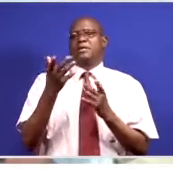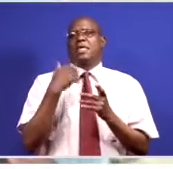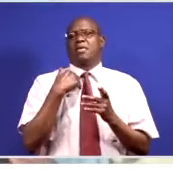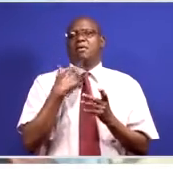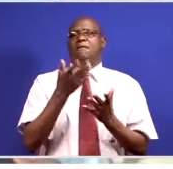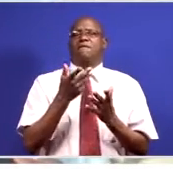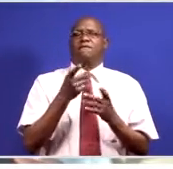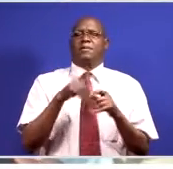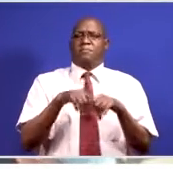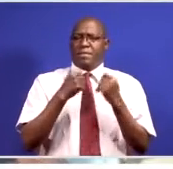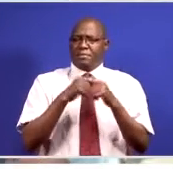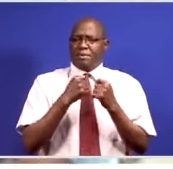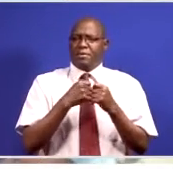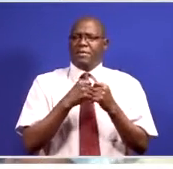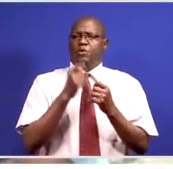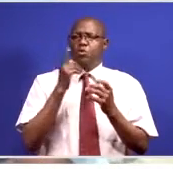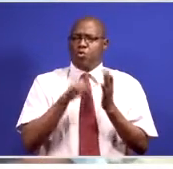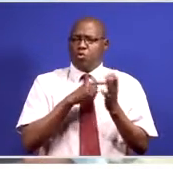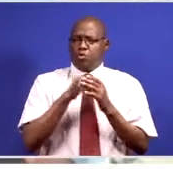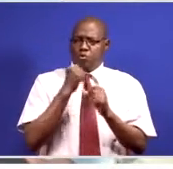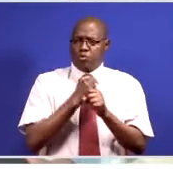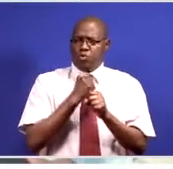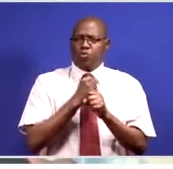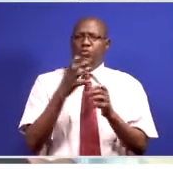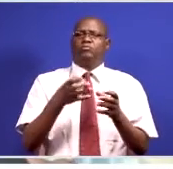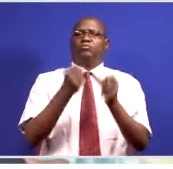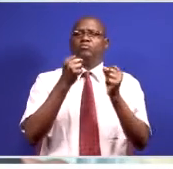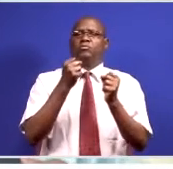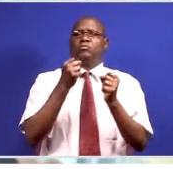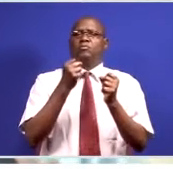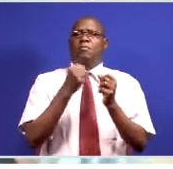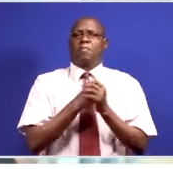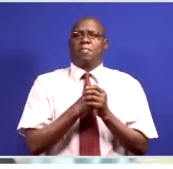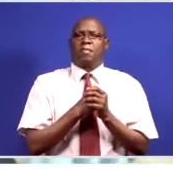alafu wanaachiliwa, alafu wanaanza kukuandama we mzee wa mtaa, hata mimi